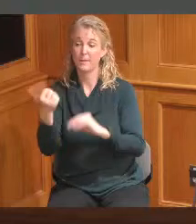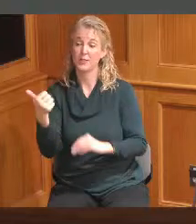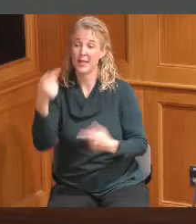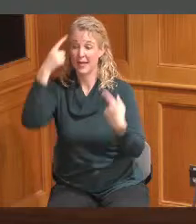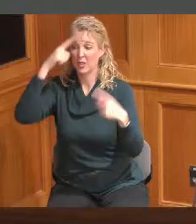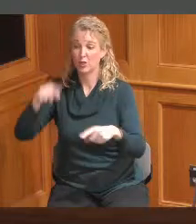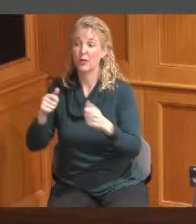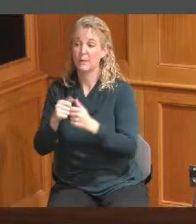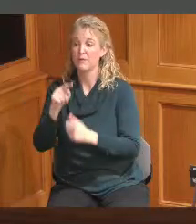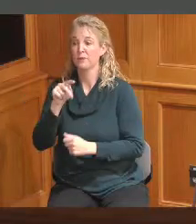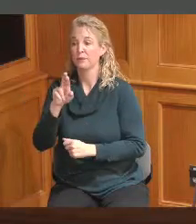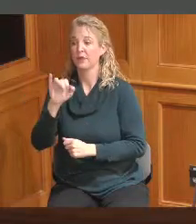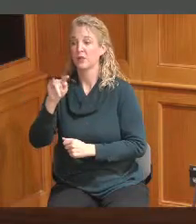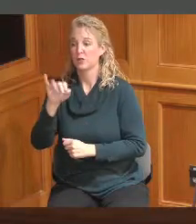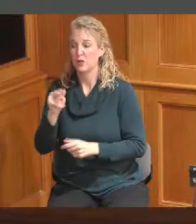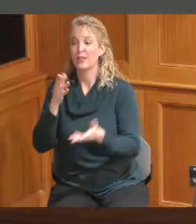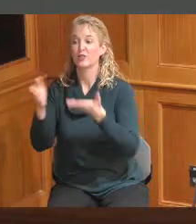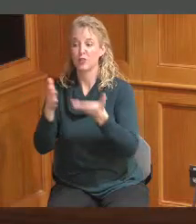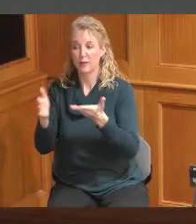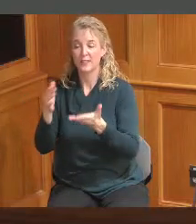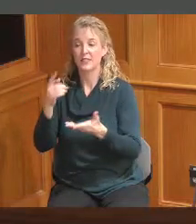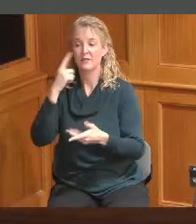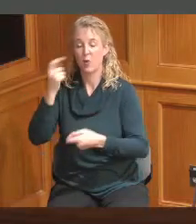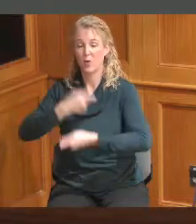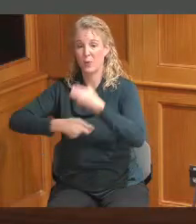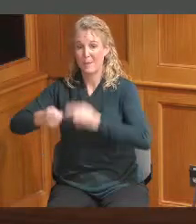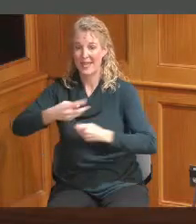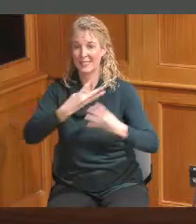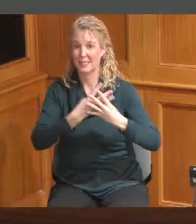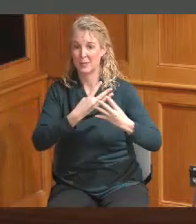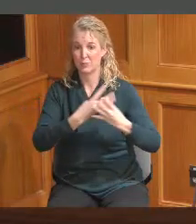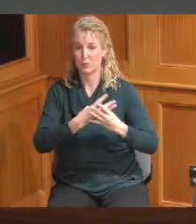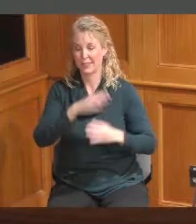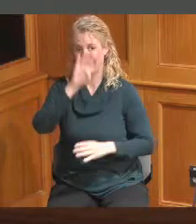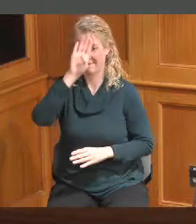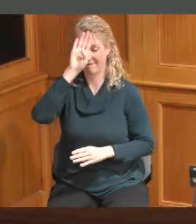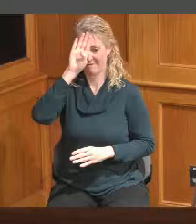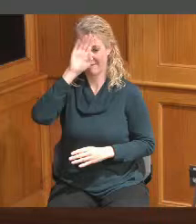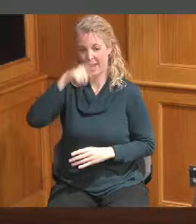agreement with Triton Services for the replacement of the Justice Center fire pump,